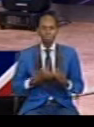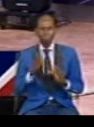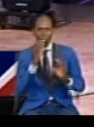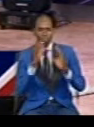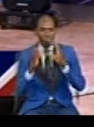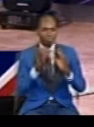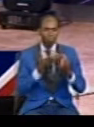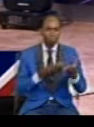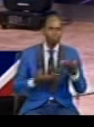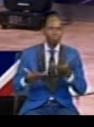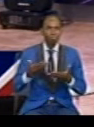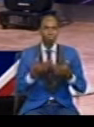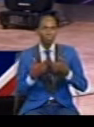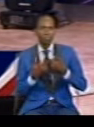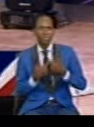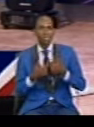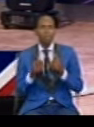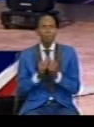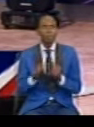them,